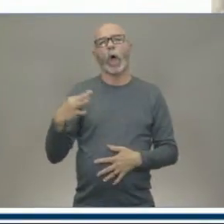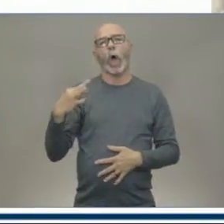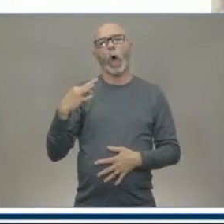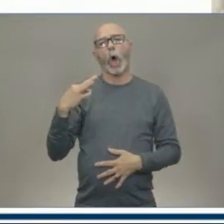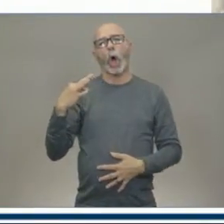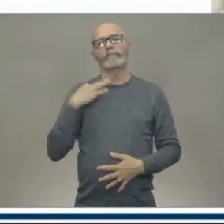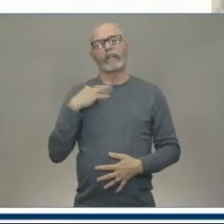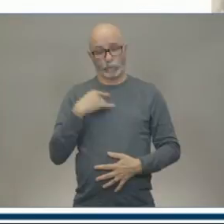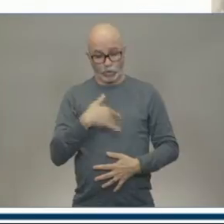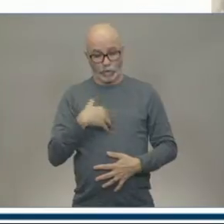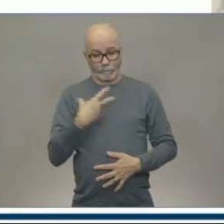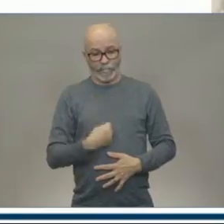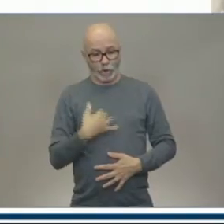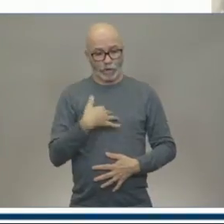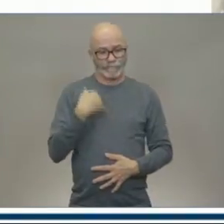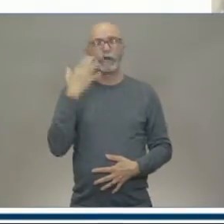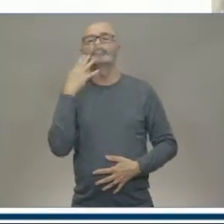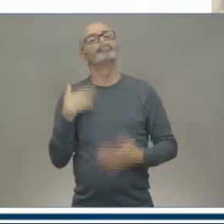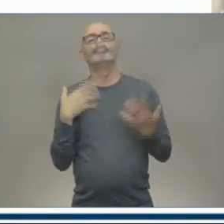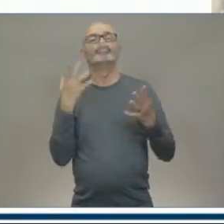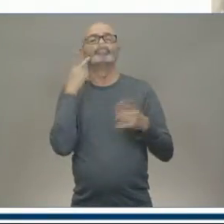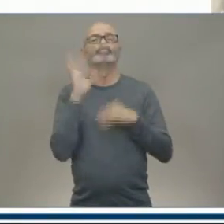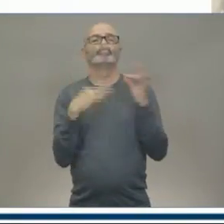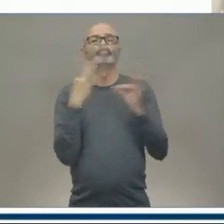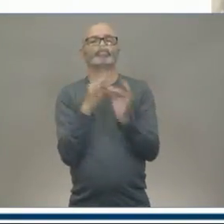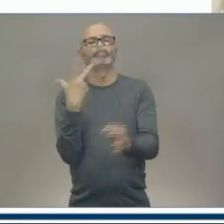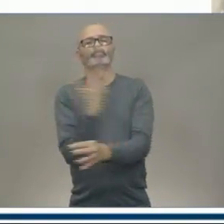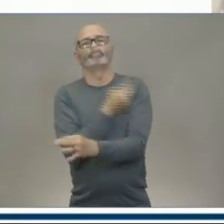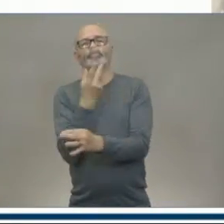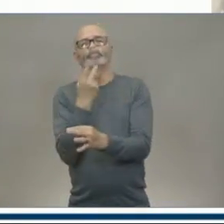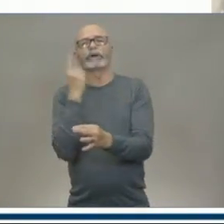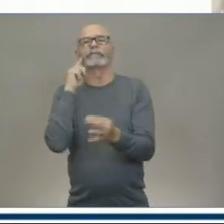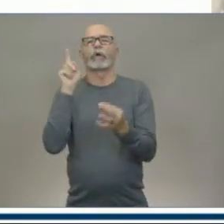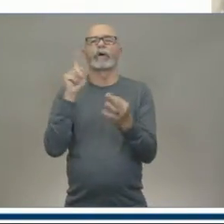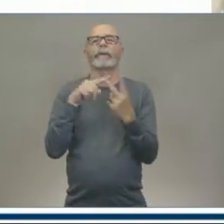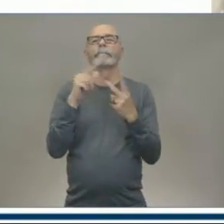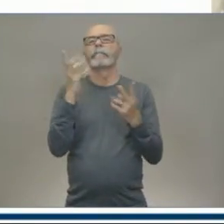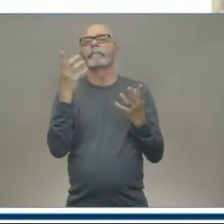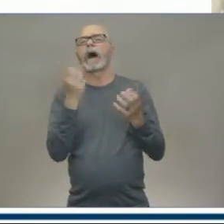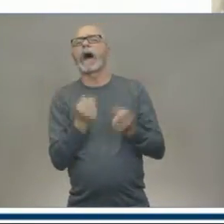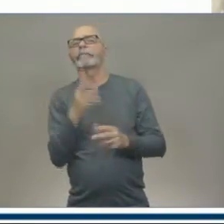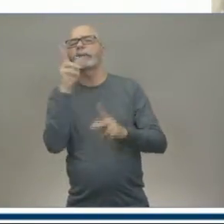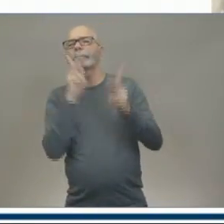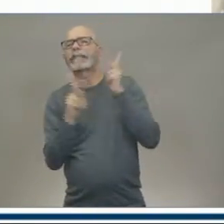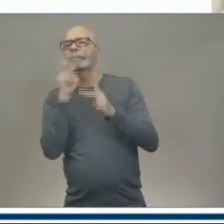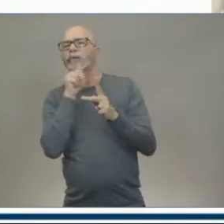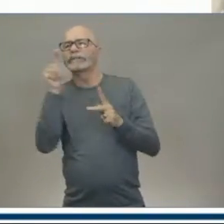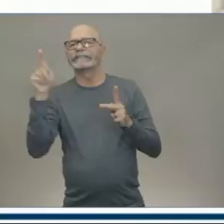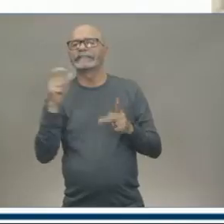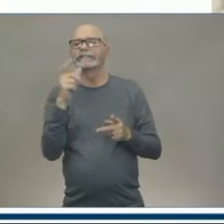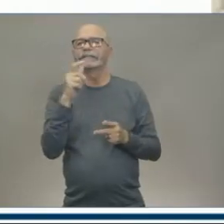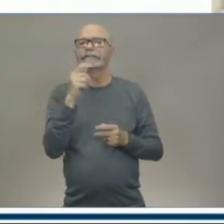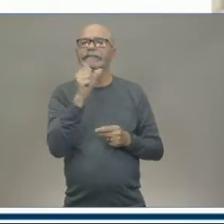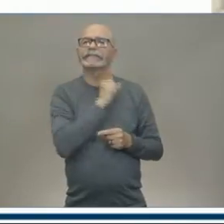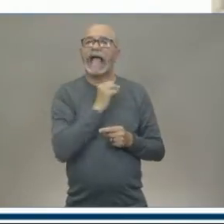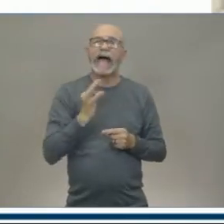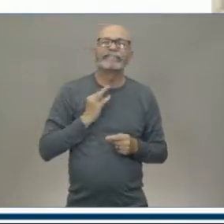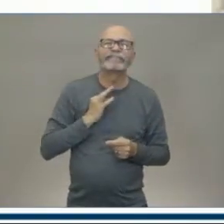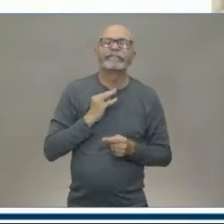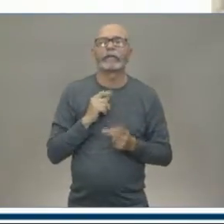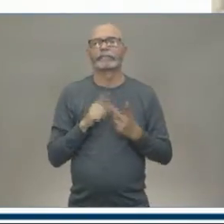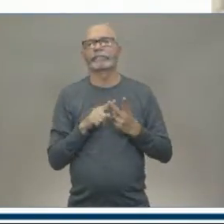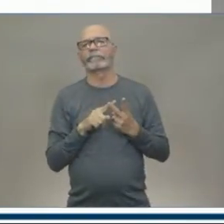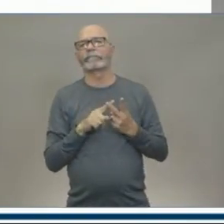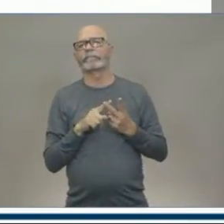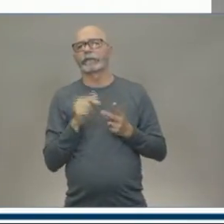restaurant staff, how many staff are there, and what sort of uptake are you looking at?